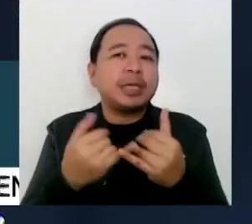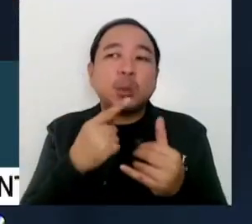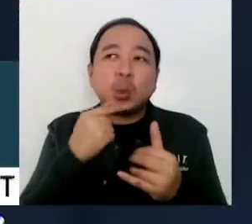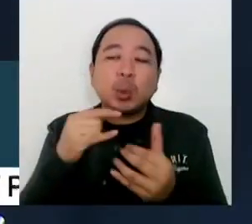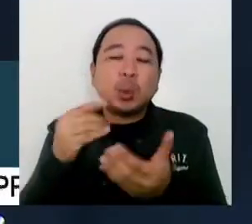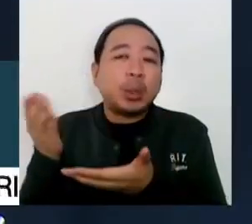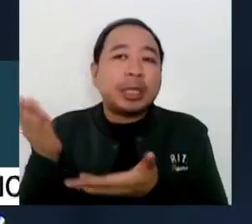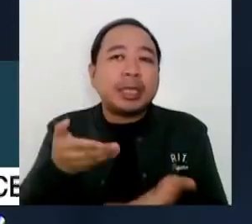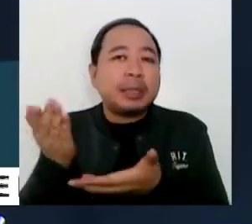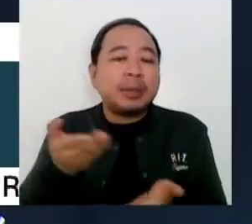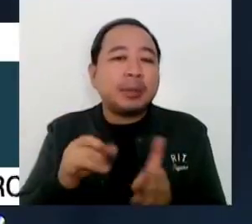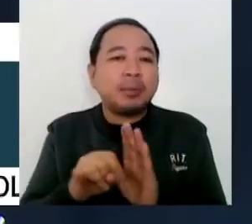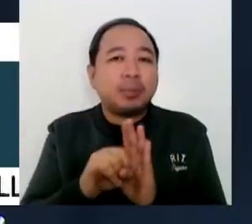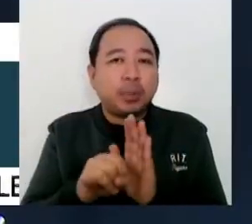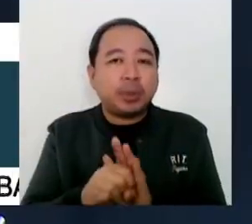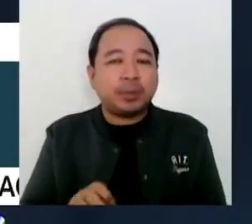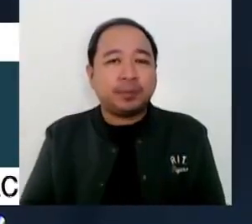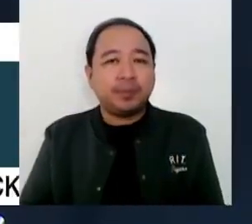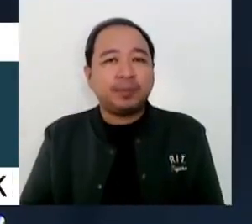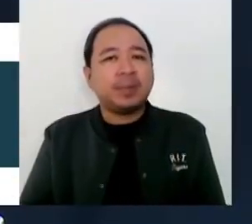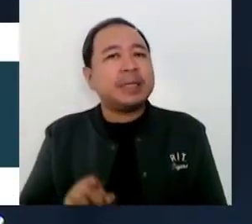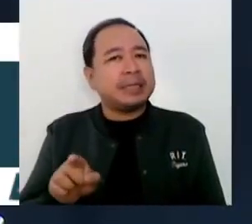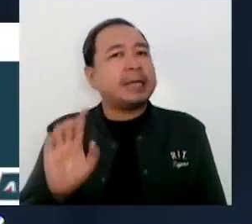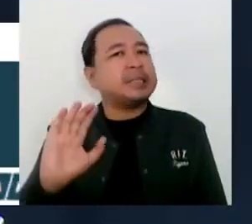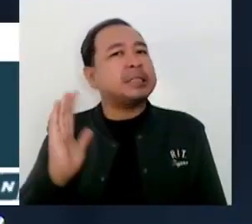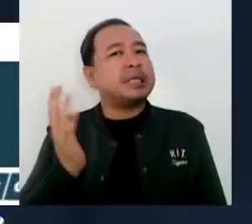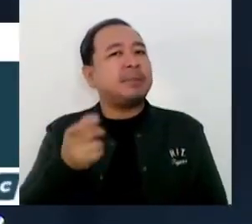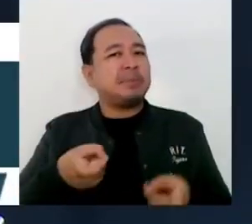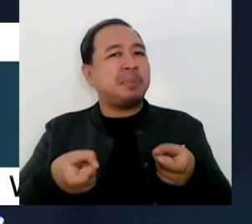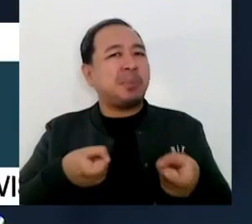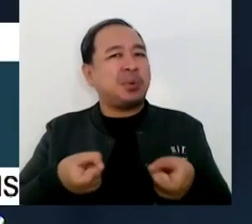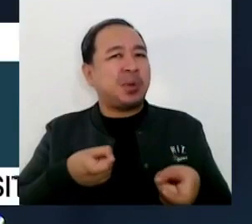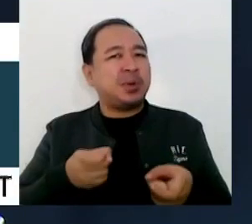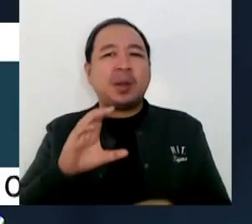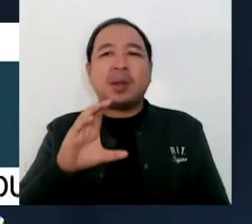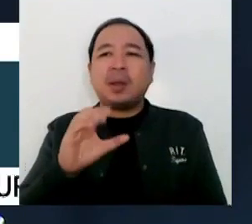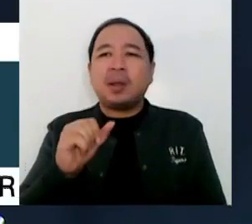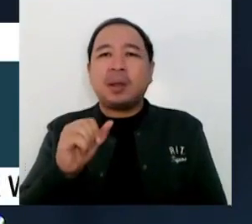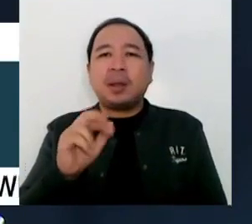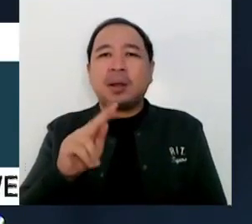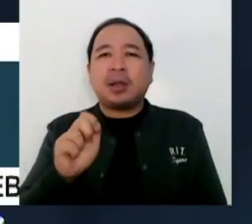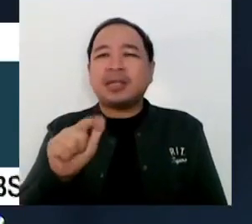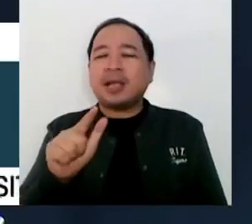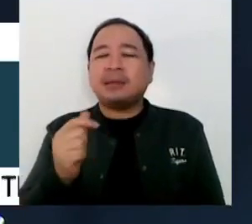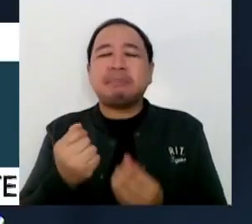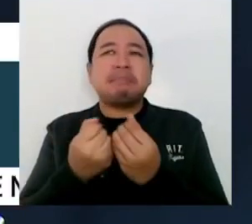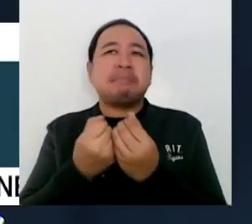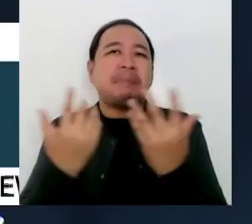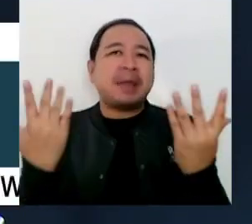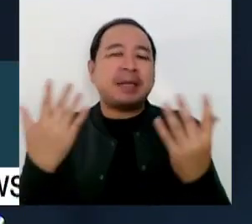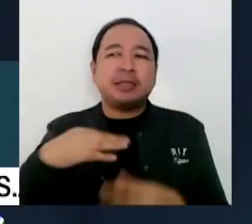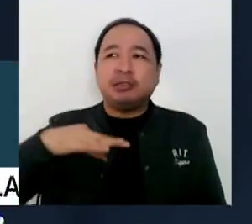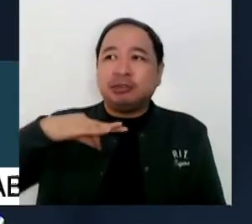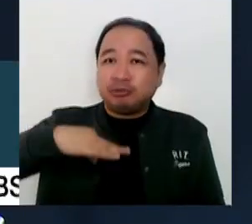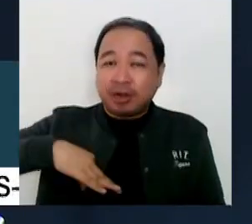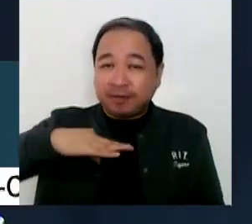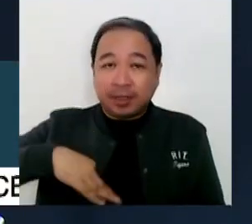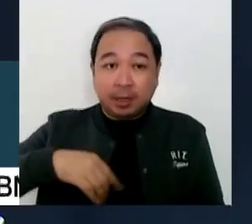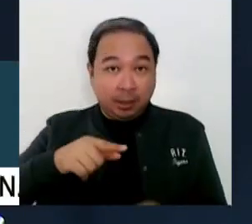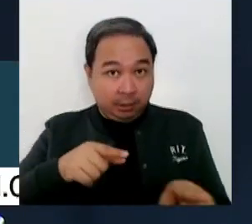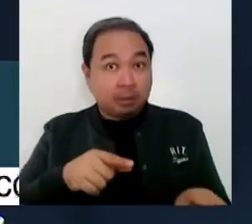It is a cartel that generates super profits, none of which will go to the National